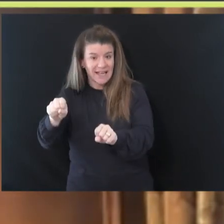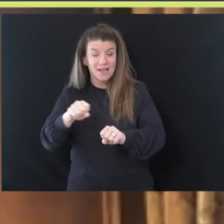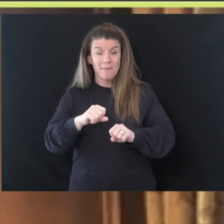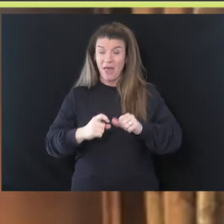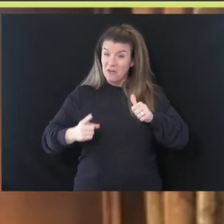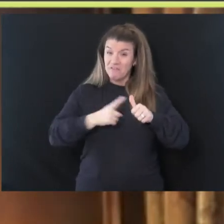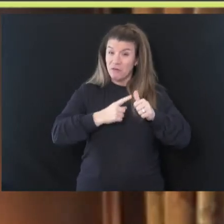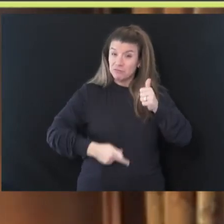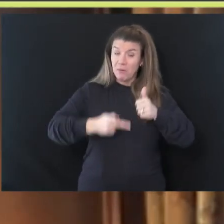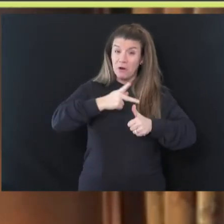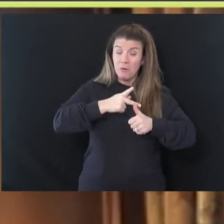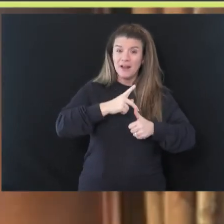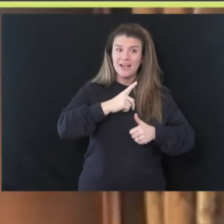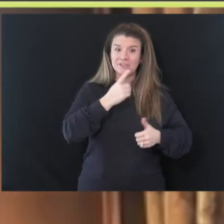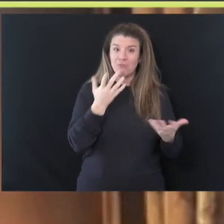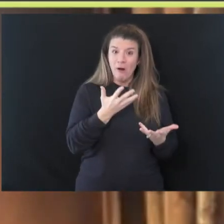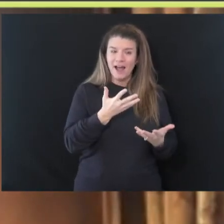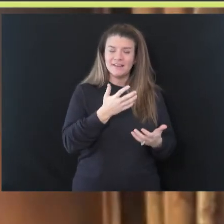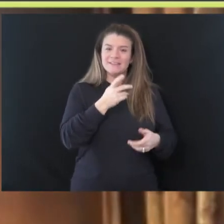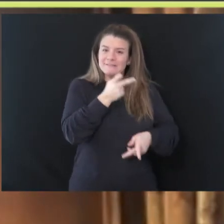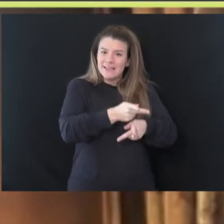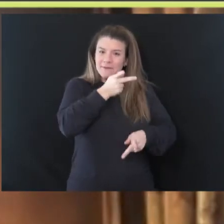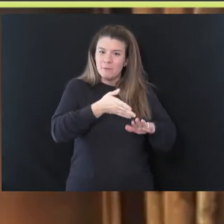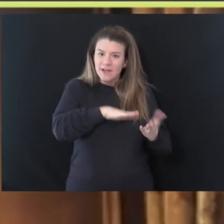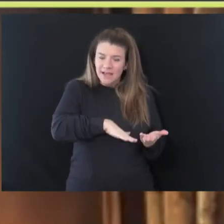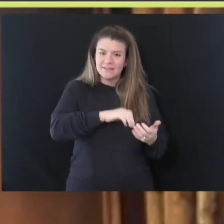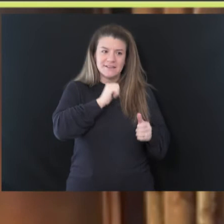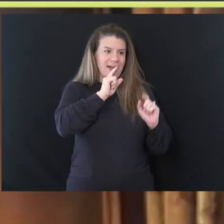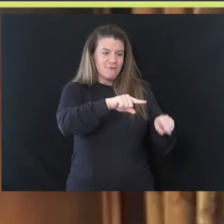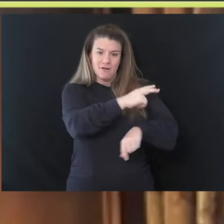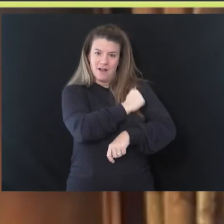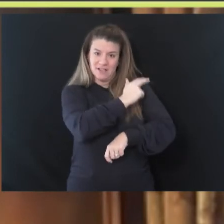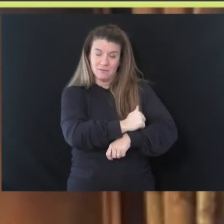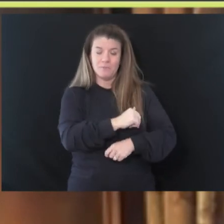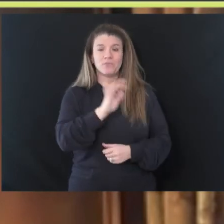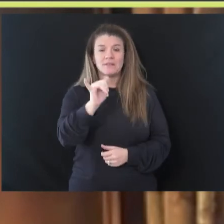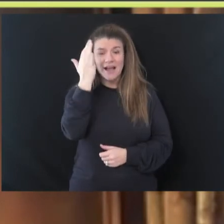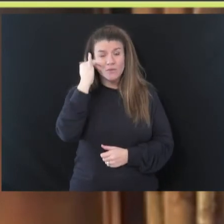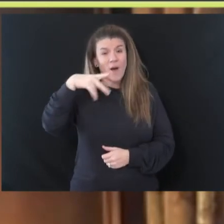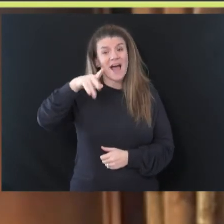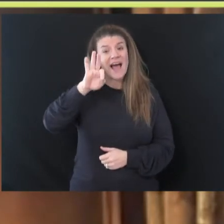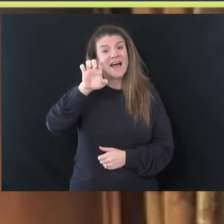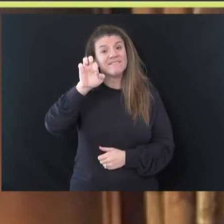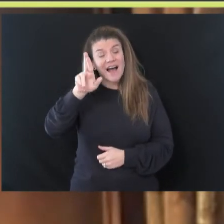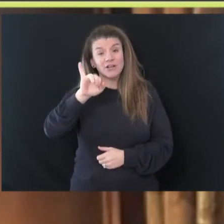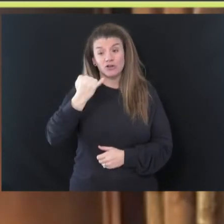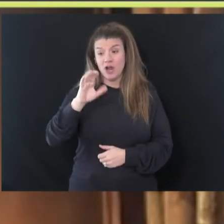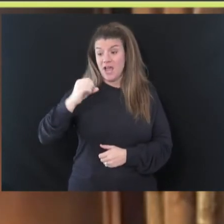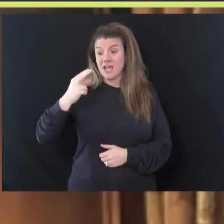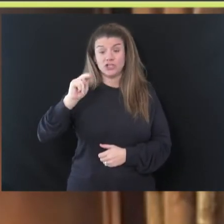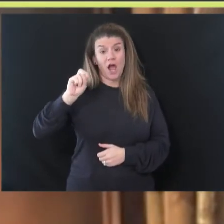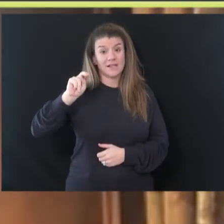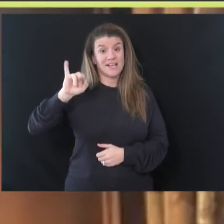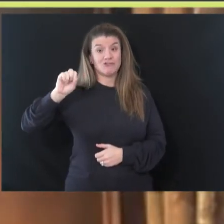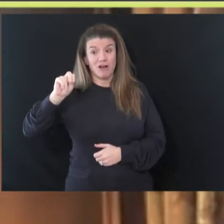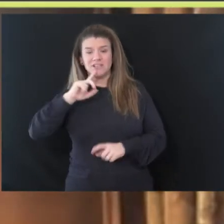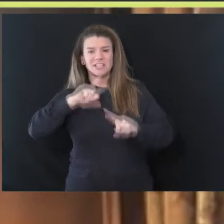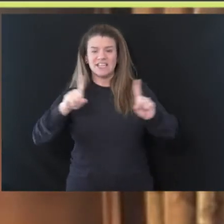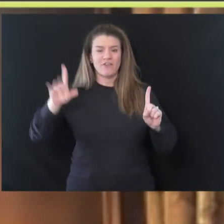to do those two things. And the reason why the Pfizer or the Johnson & Johnson vaccine is different around the world, because